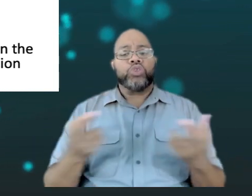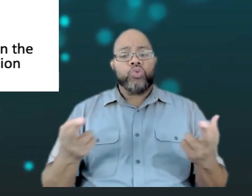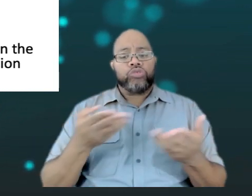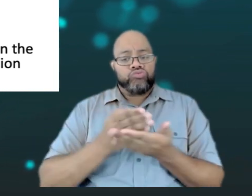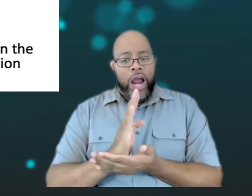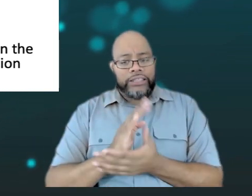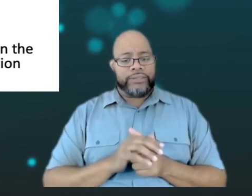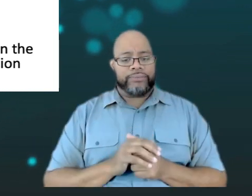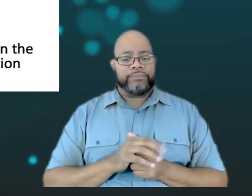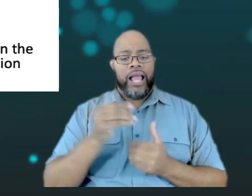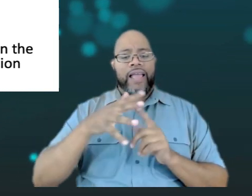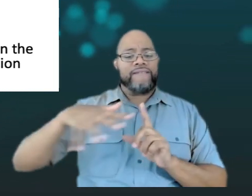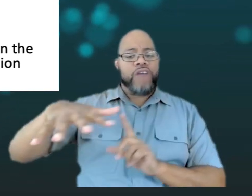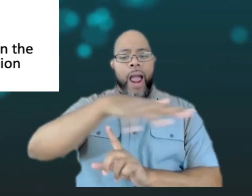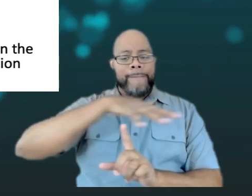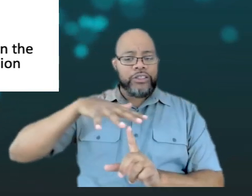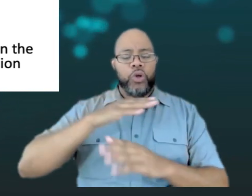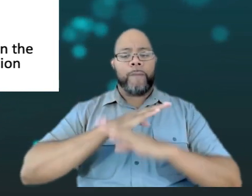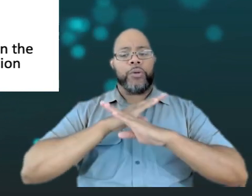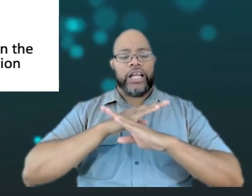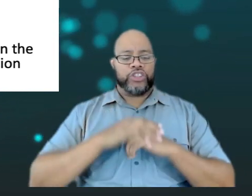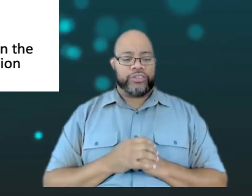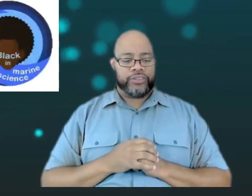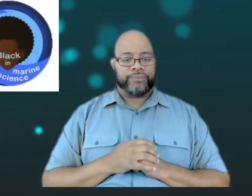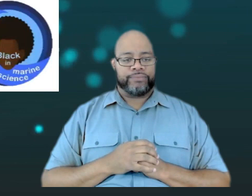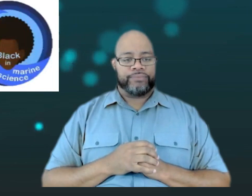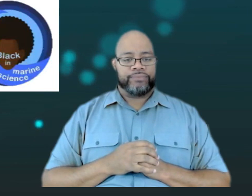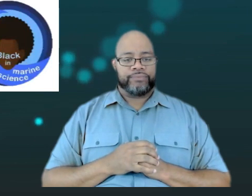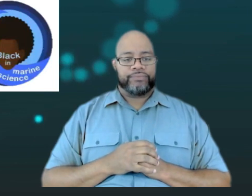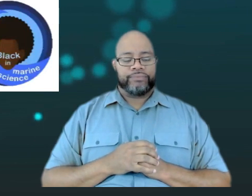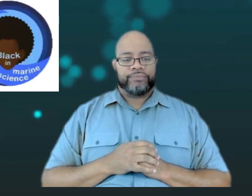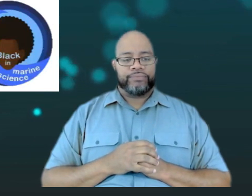resource rights, and environmental protection provisions.